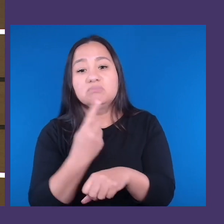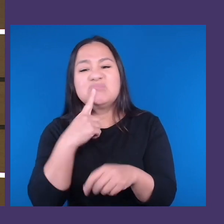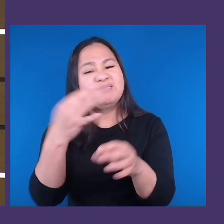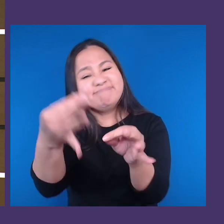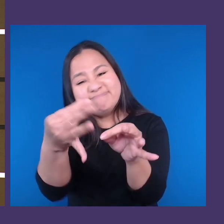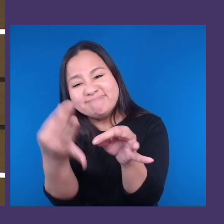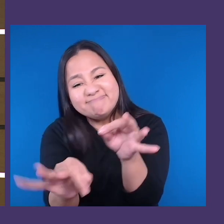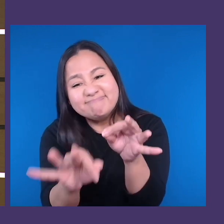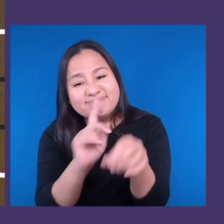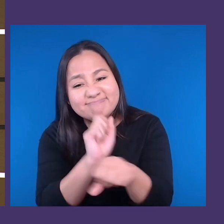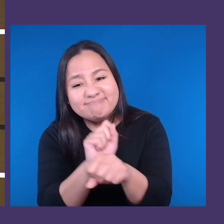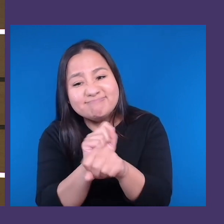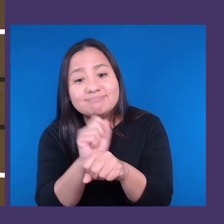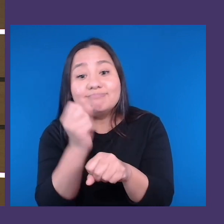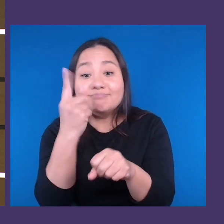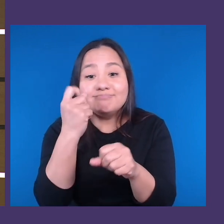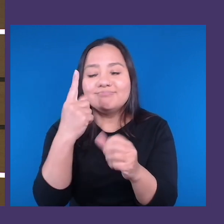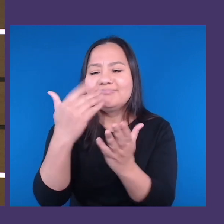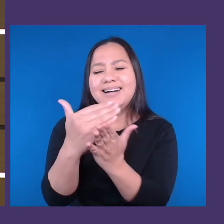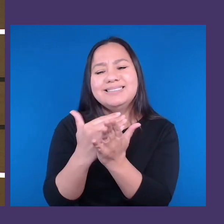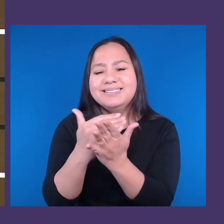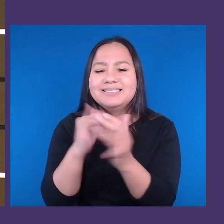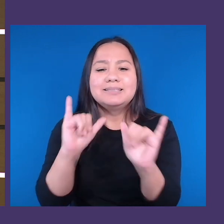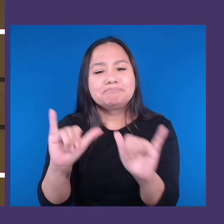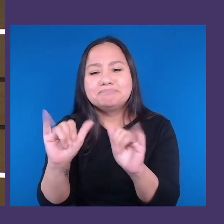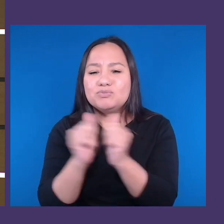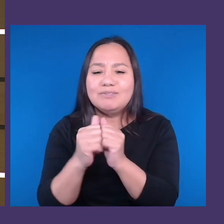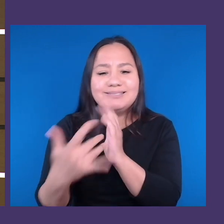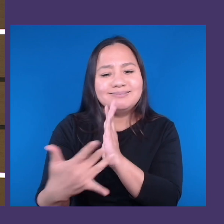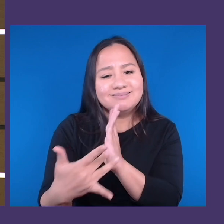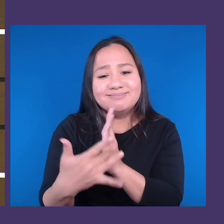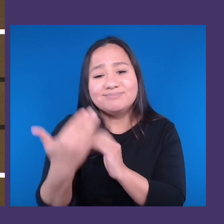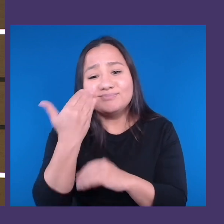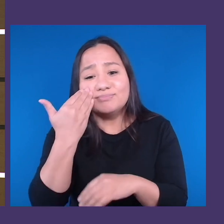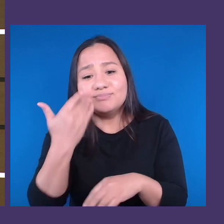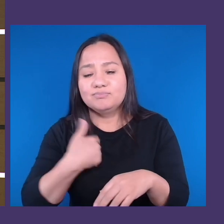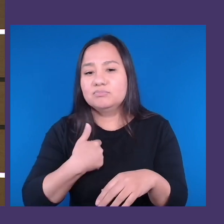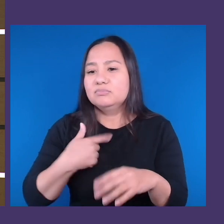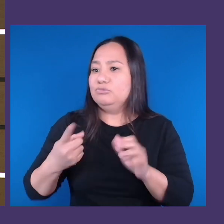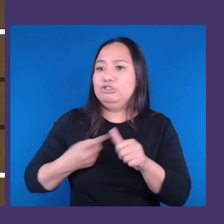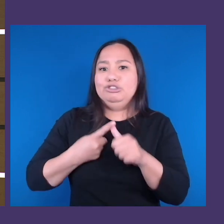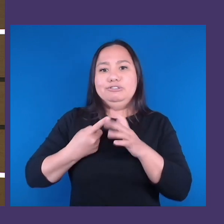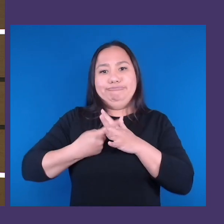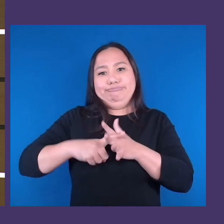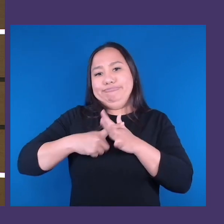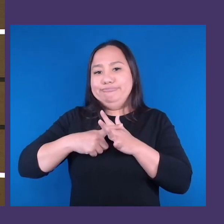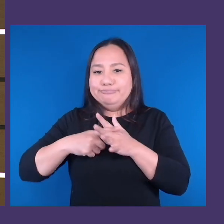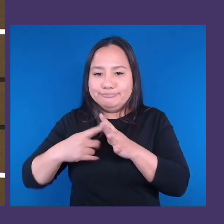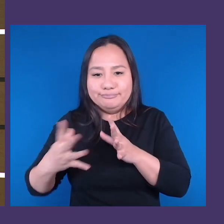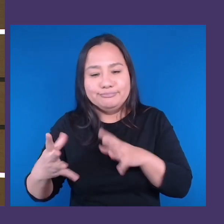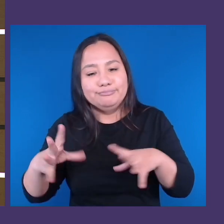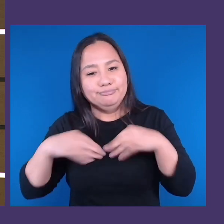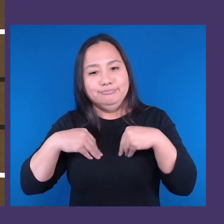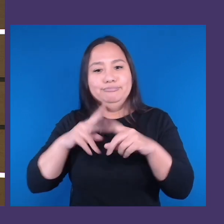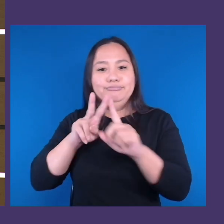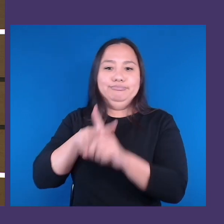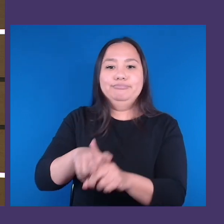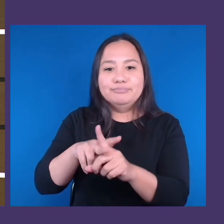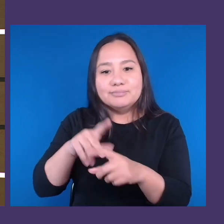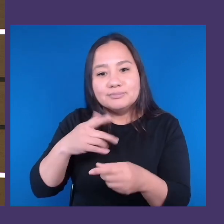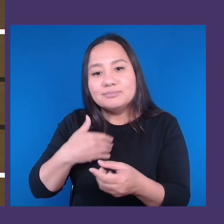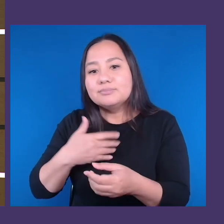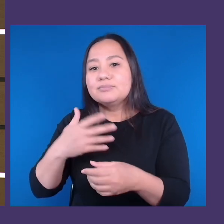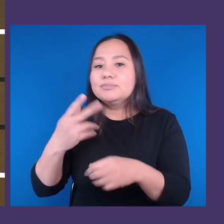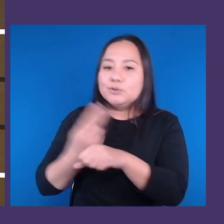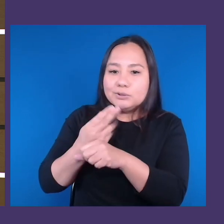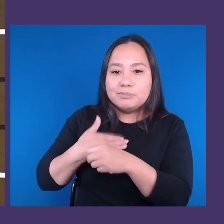with technology. I was an early adopter of the personal computer. Sort of dates me. But literally,